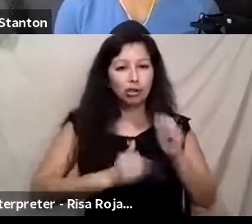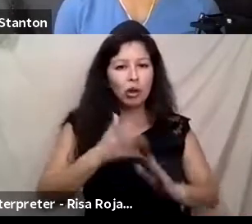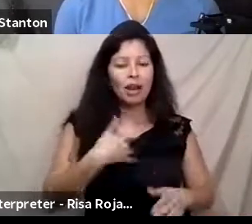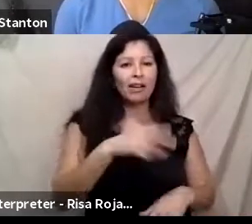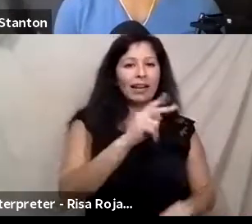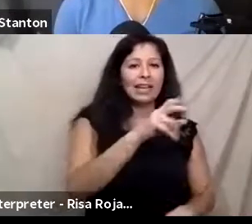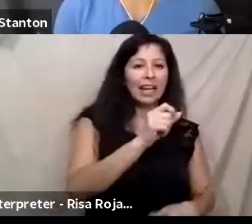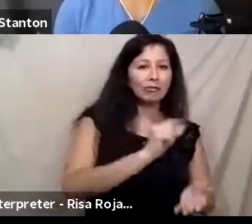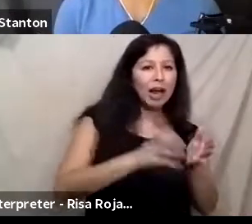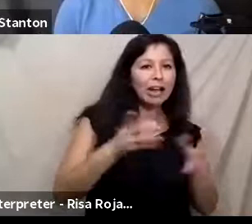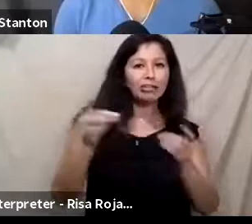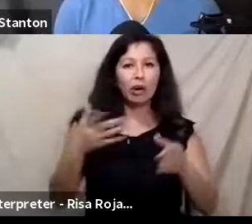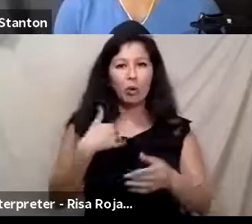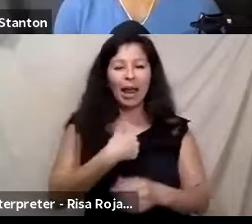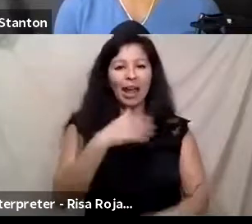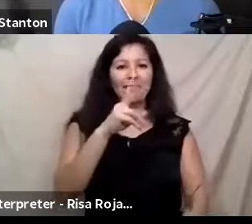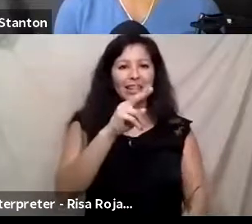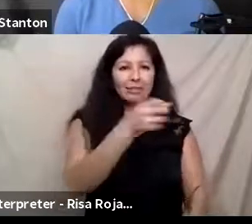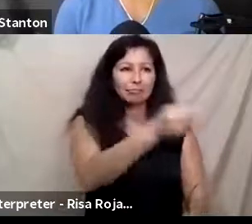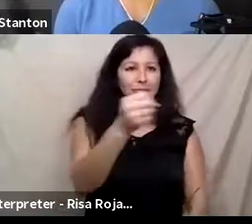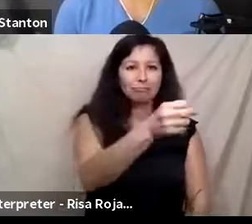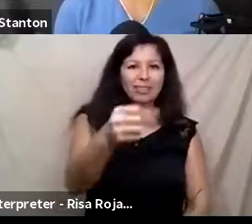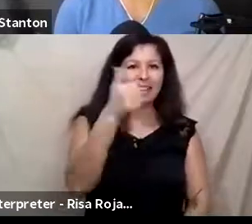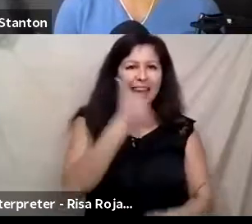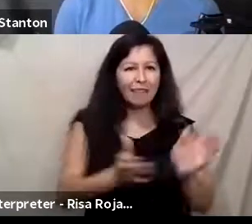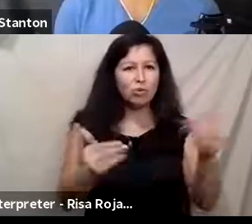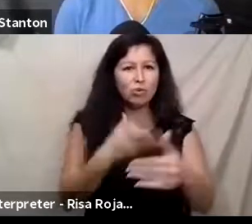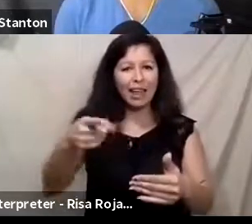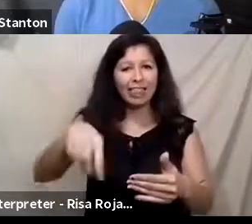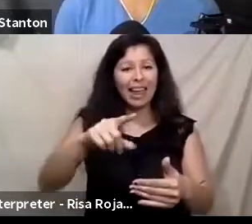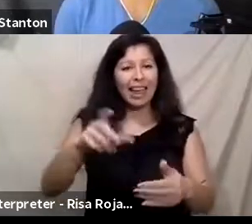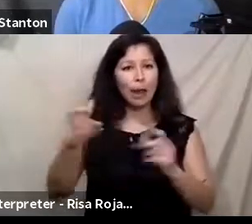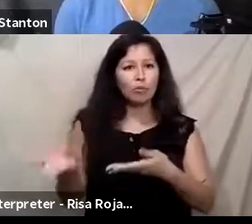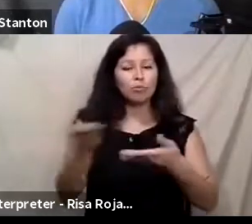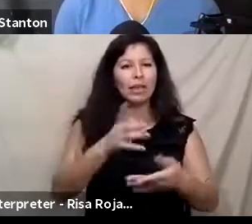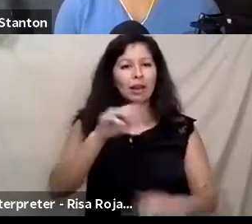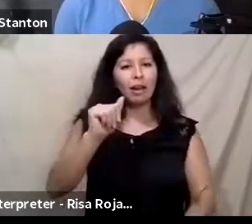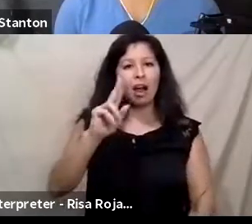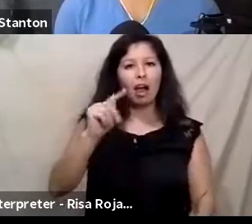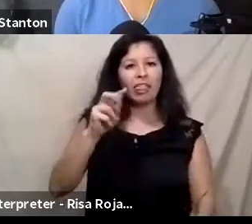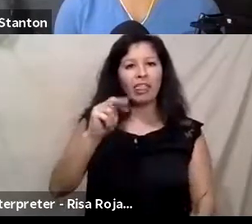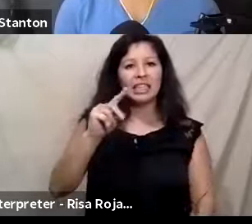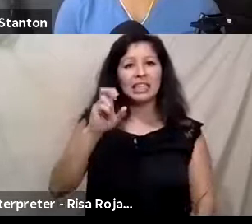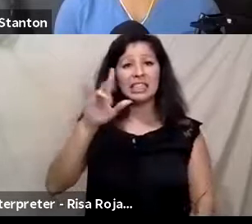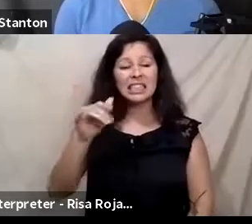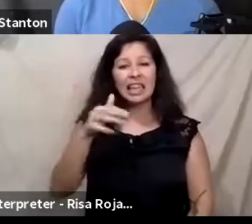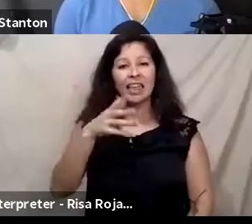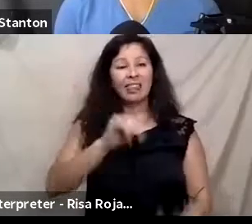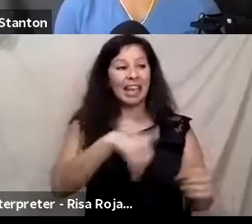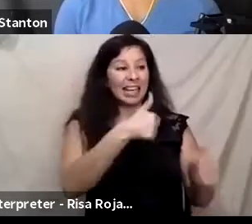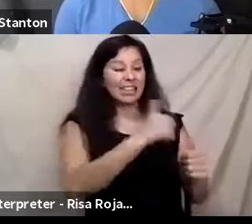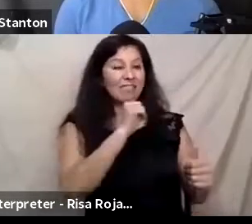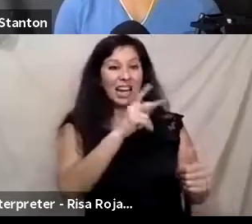getting Natives in every single room. And they're able to bring this authenticity that non-Natives can't bring.